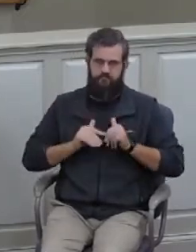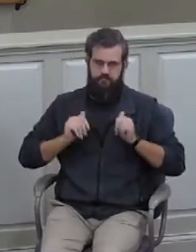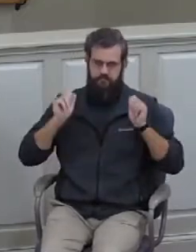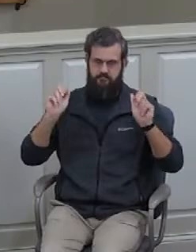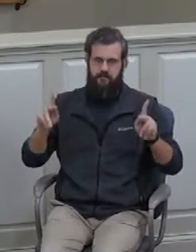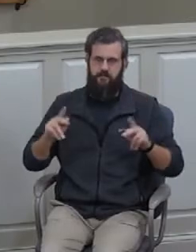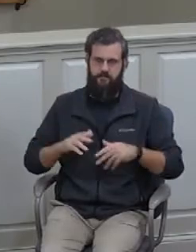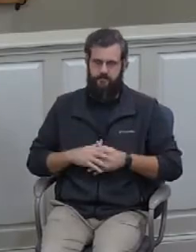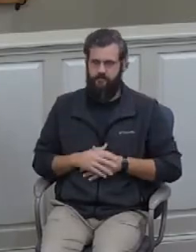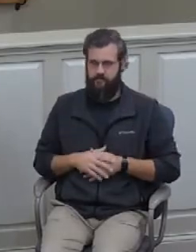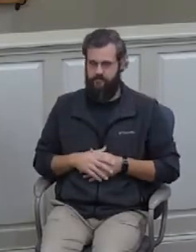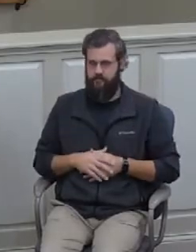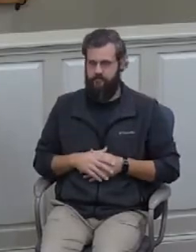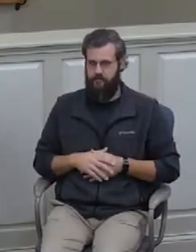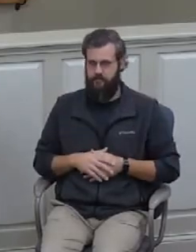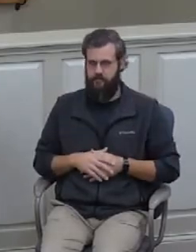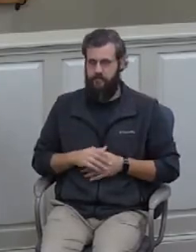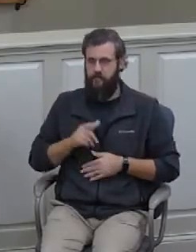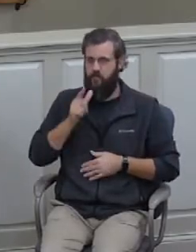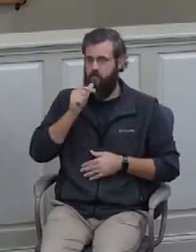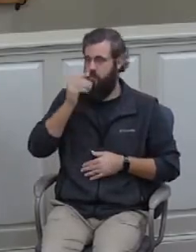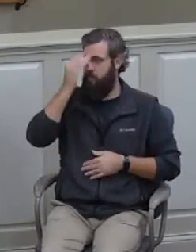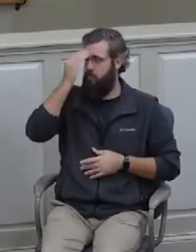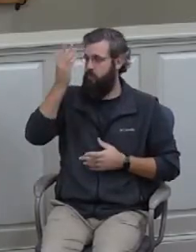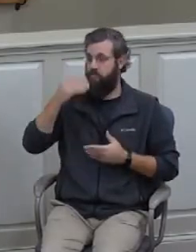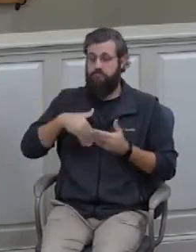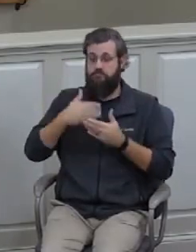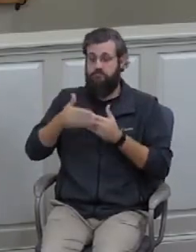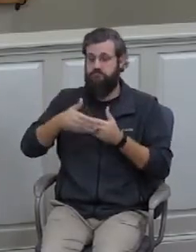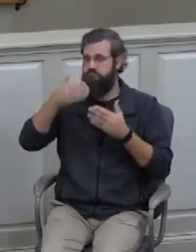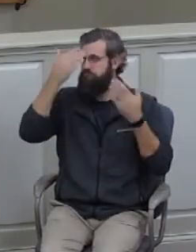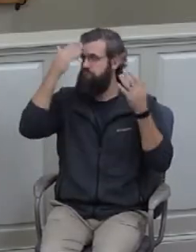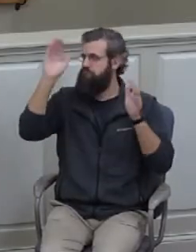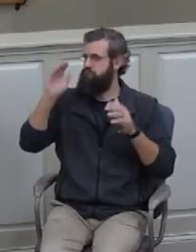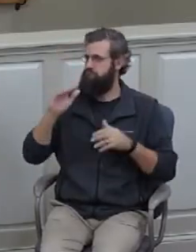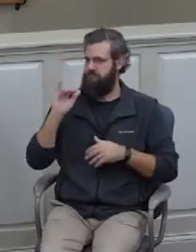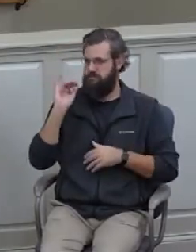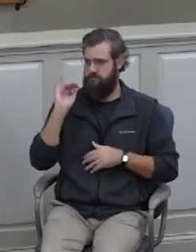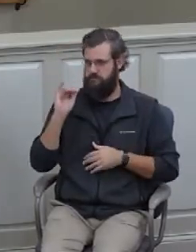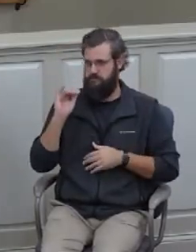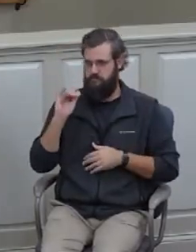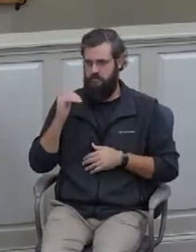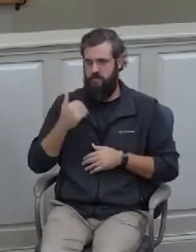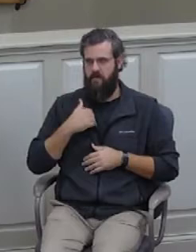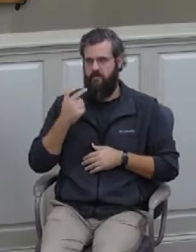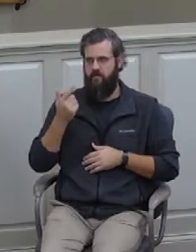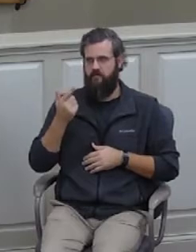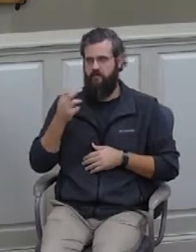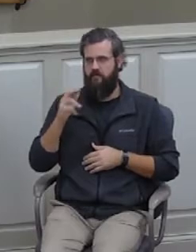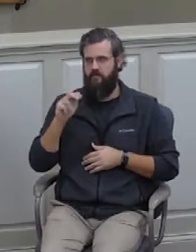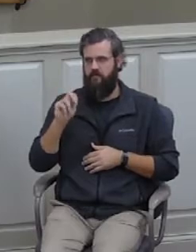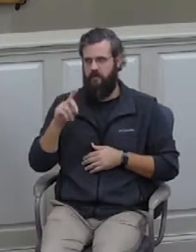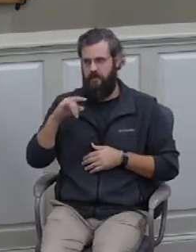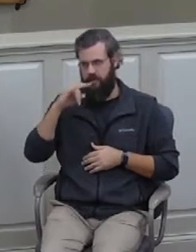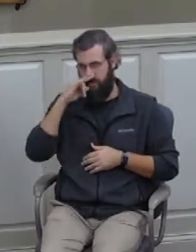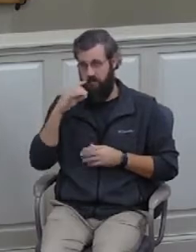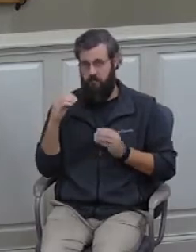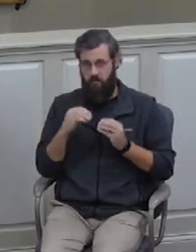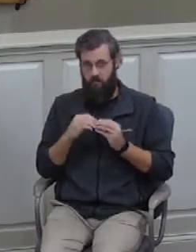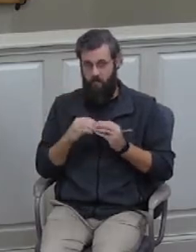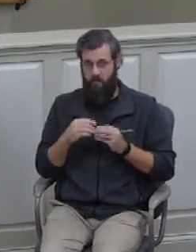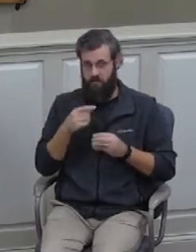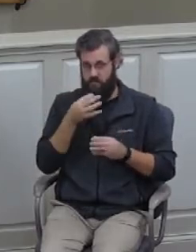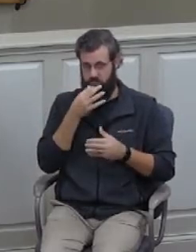them. And who knows? I don't know what else. But that's just, and then we have grandkids. We have a bunch and some more on the way.